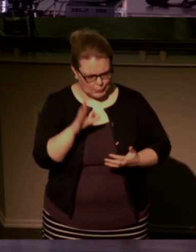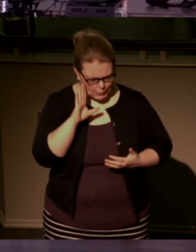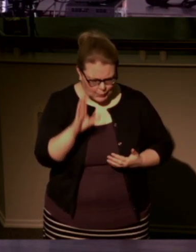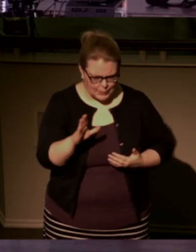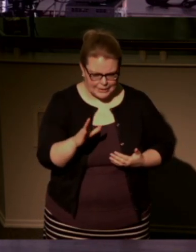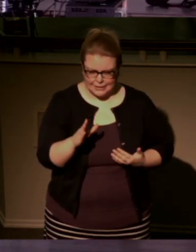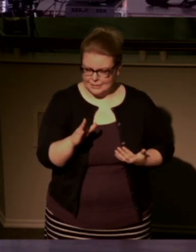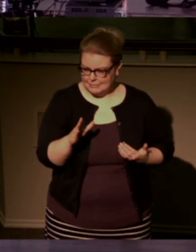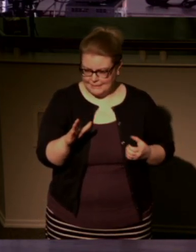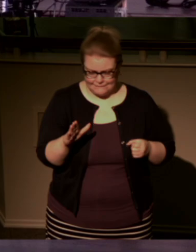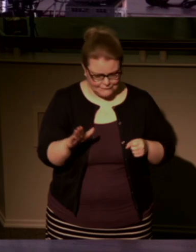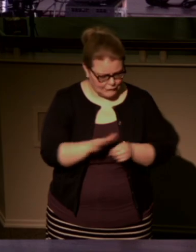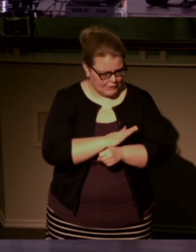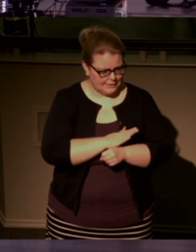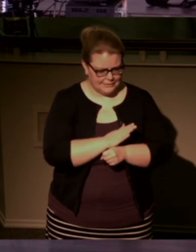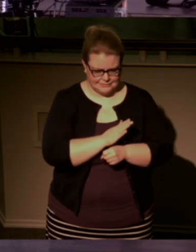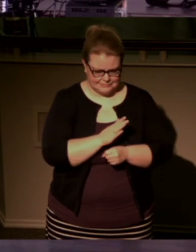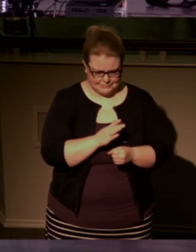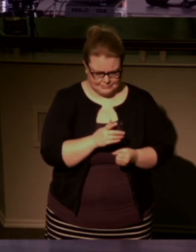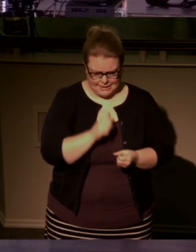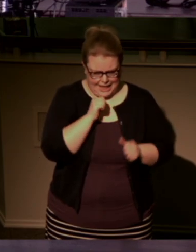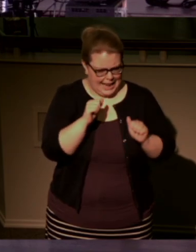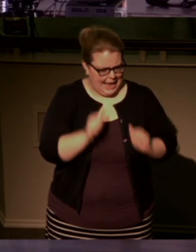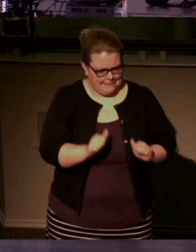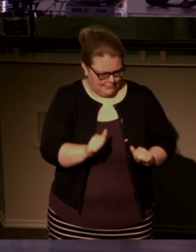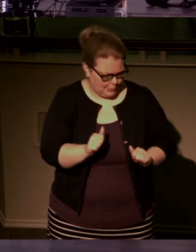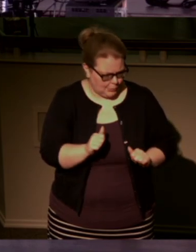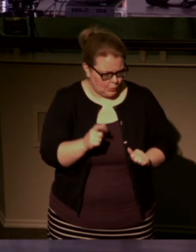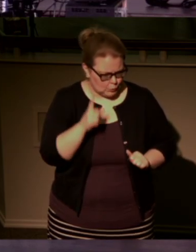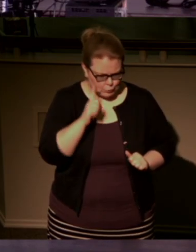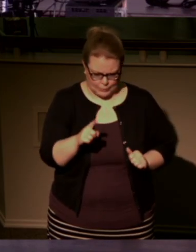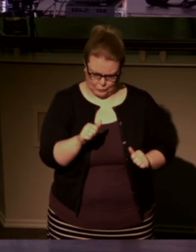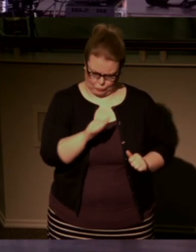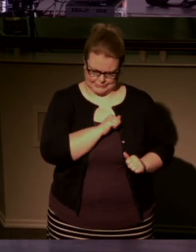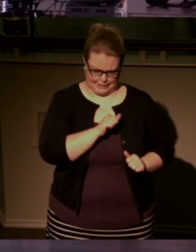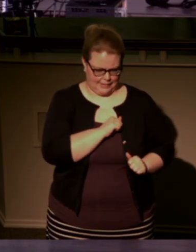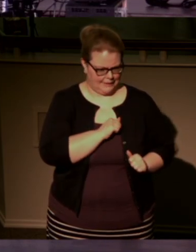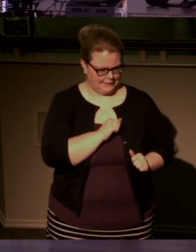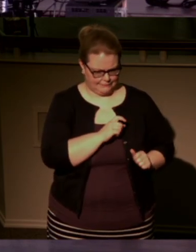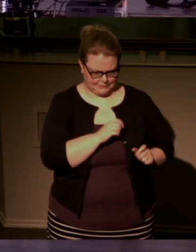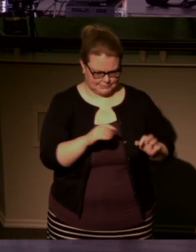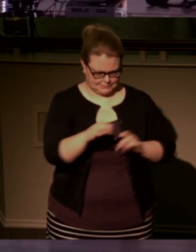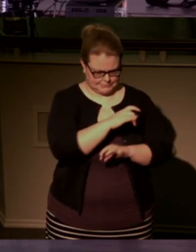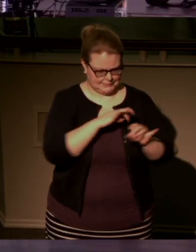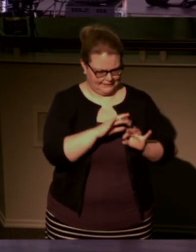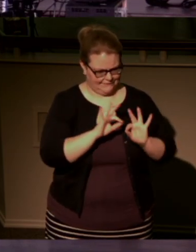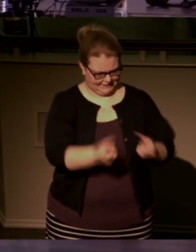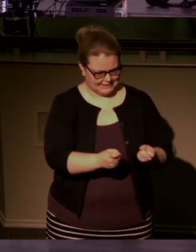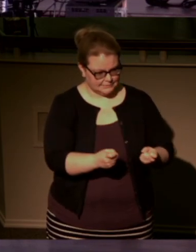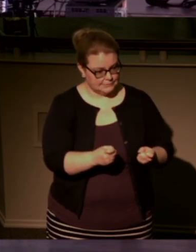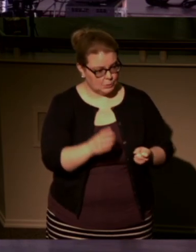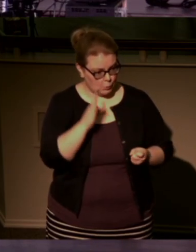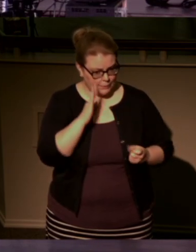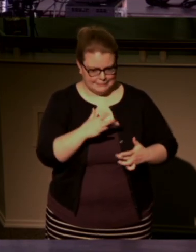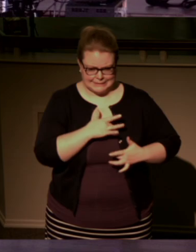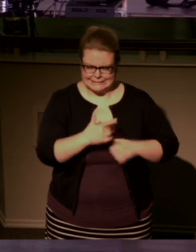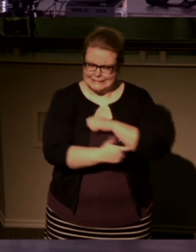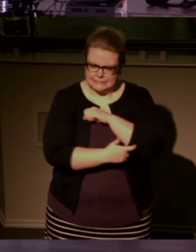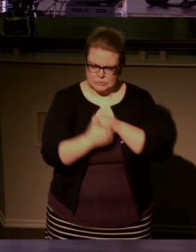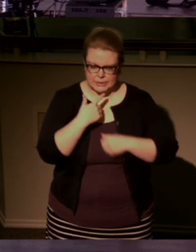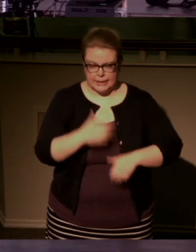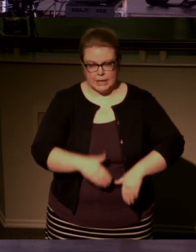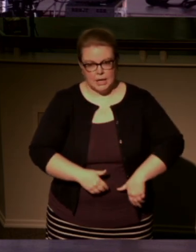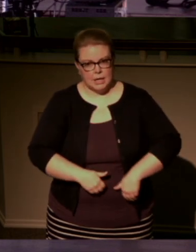totally incapable of putting some things back together. And you're going to be tempted to do what they did. You're going to throw up your hands and say,